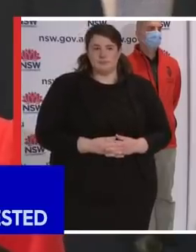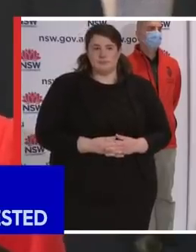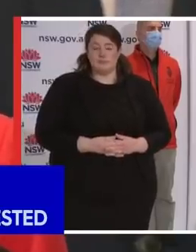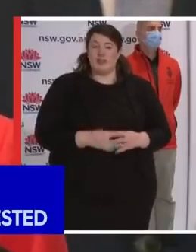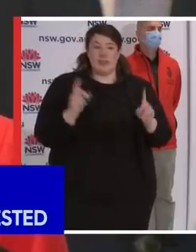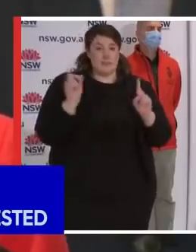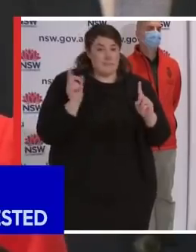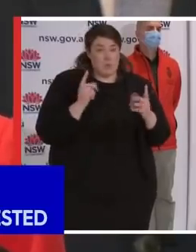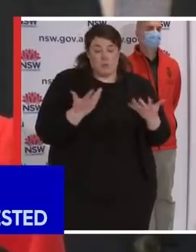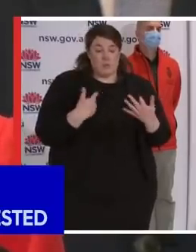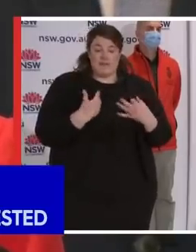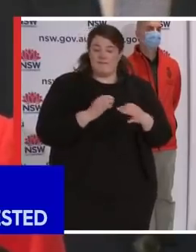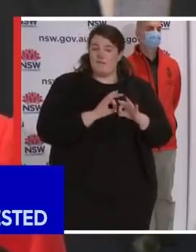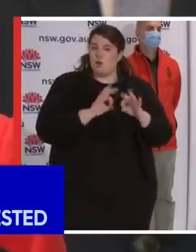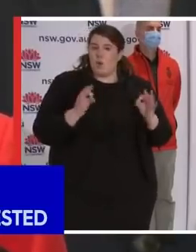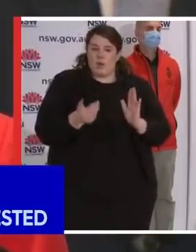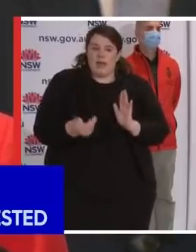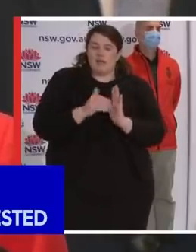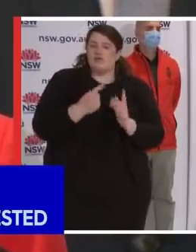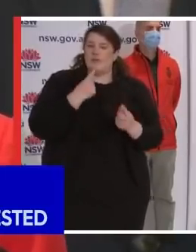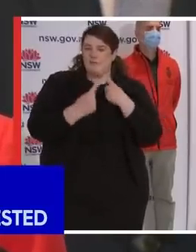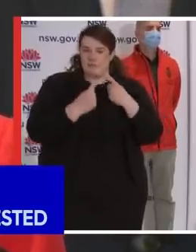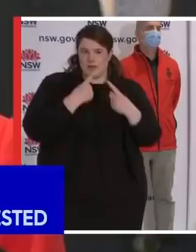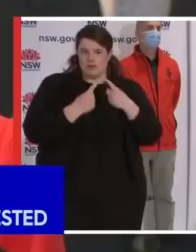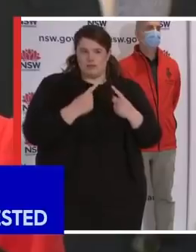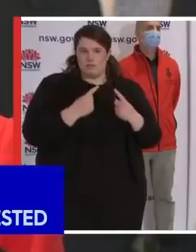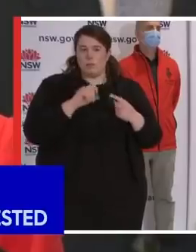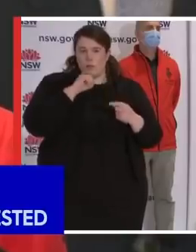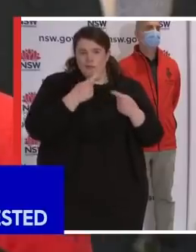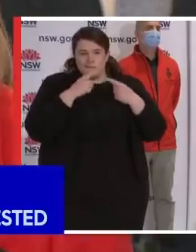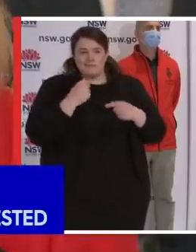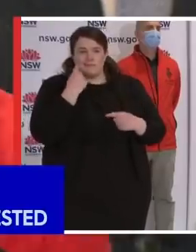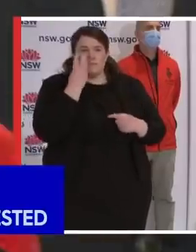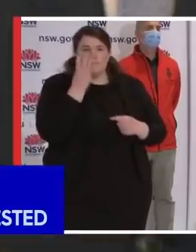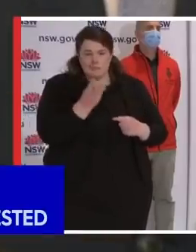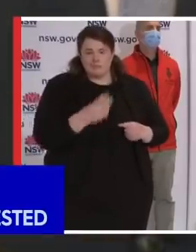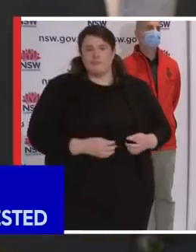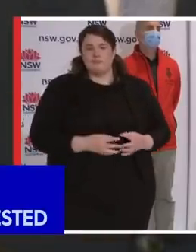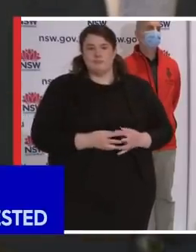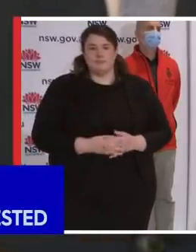have any venues that he's checked in using his QR codes at this time. Thank you.